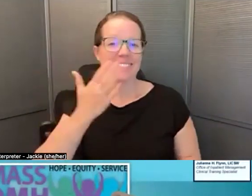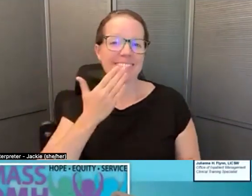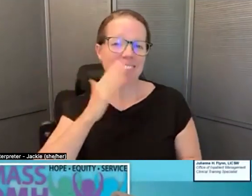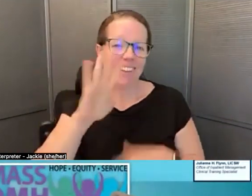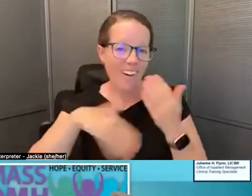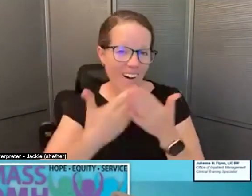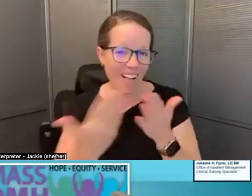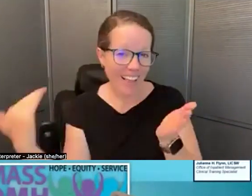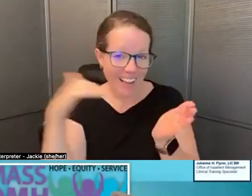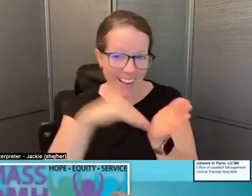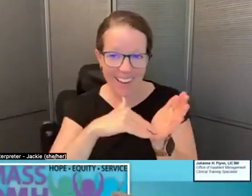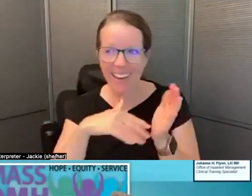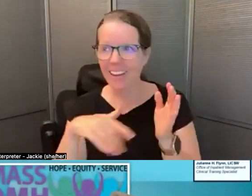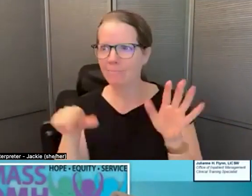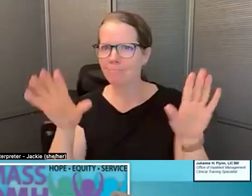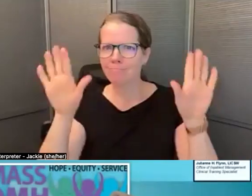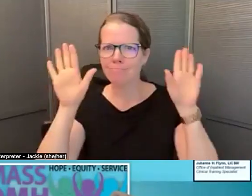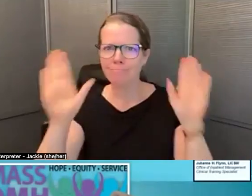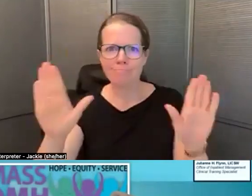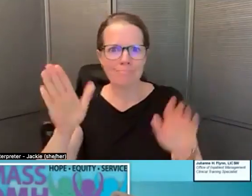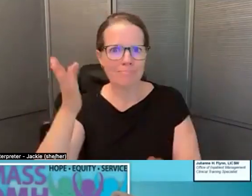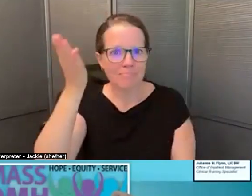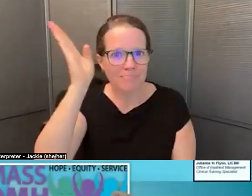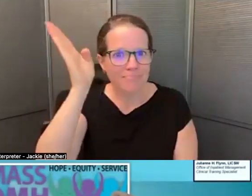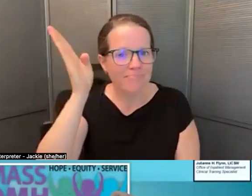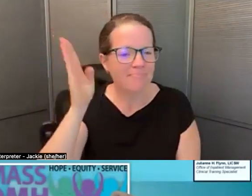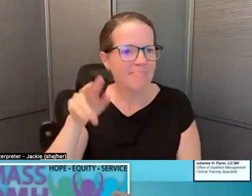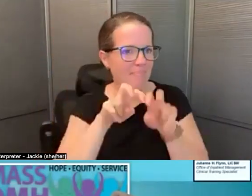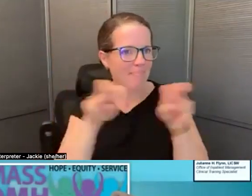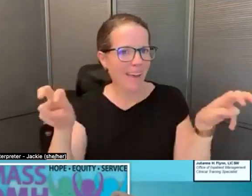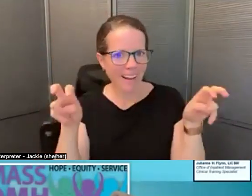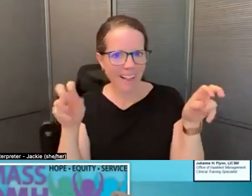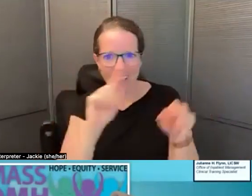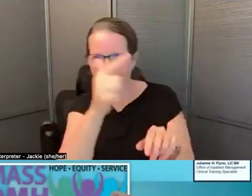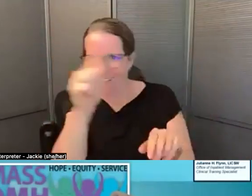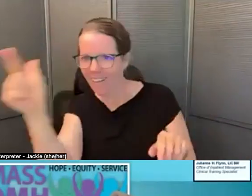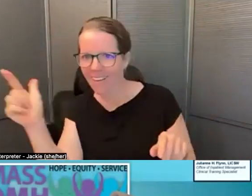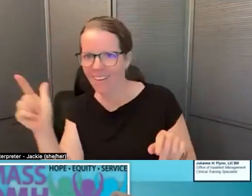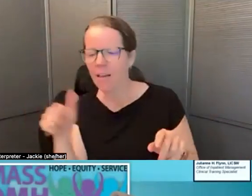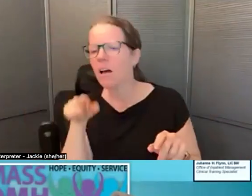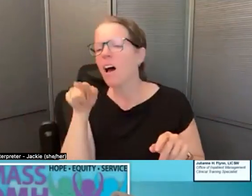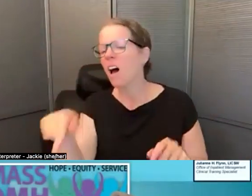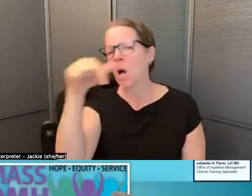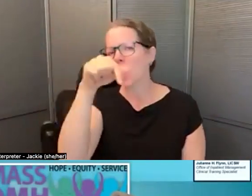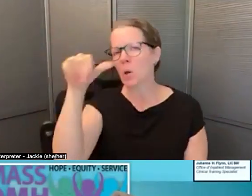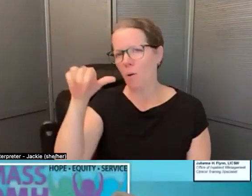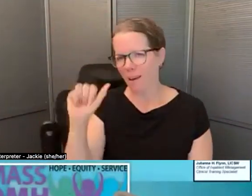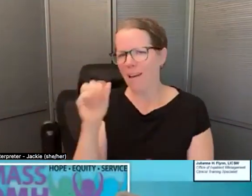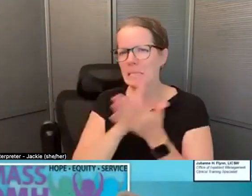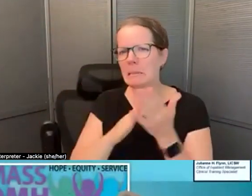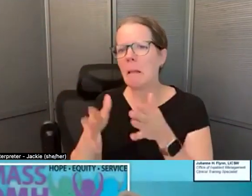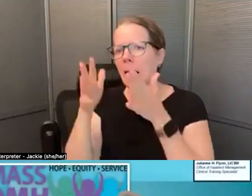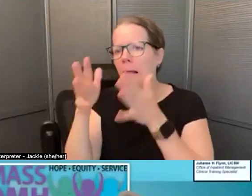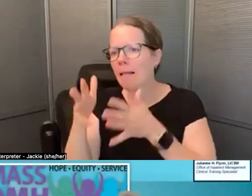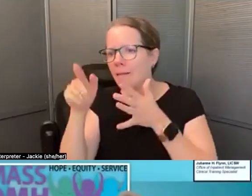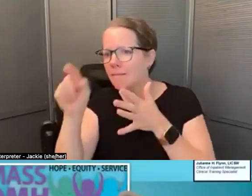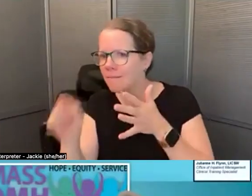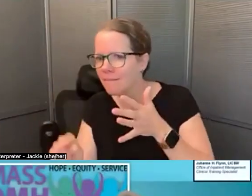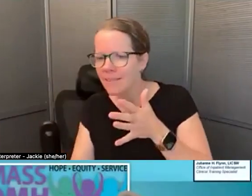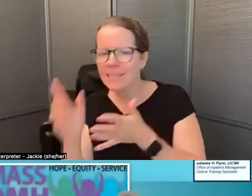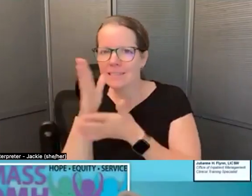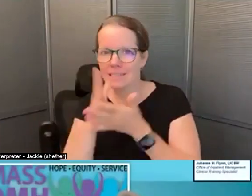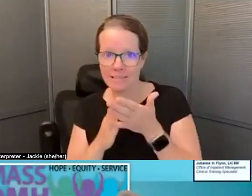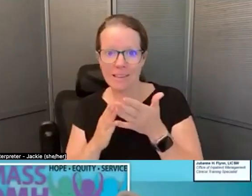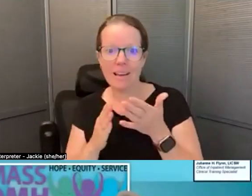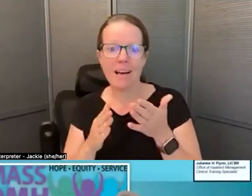this fantastic presentation and panel discussion. There are some questions in the Q&A that are left over, and for the